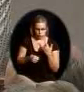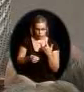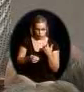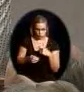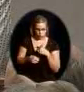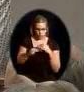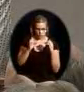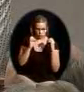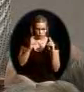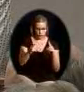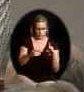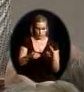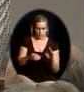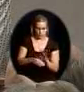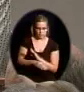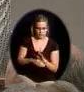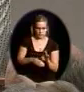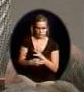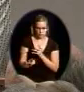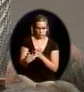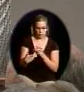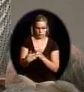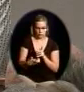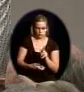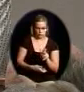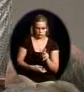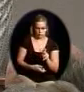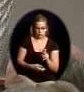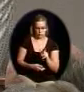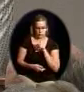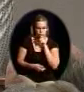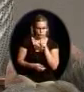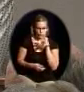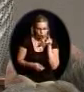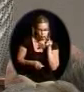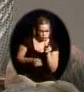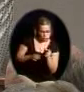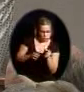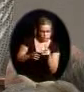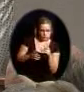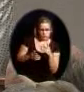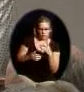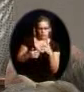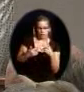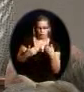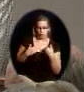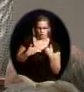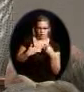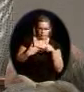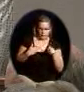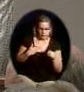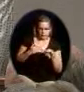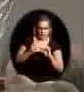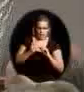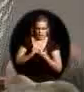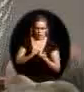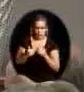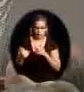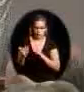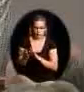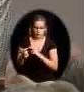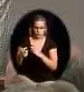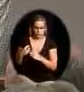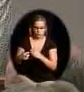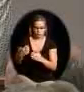business partners in the community about this and really look at when here's a need, how can we get the problem addressed?